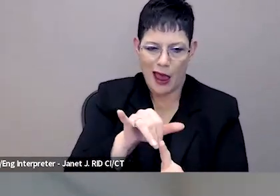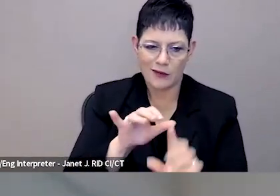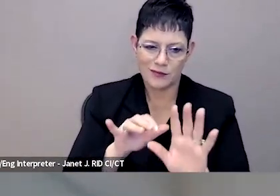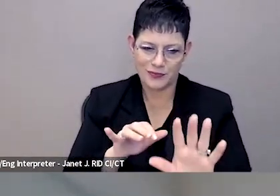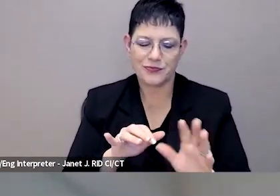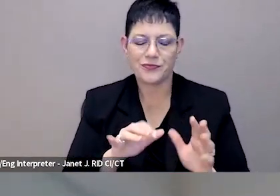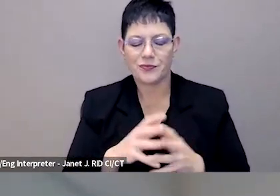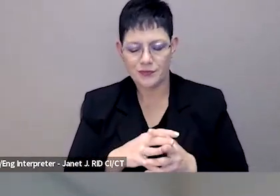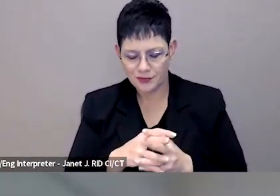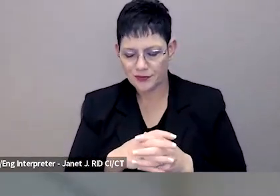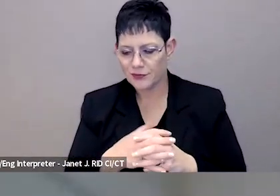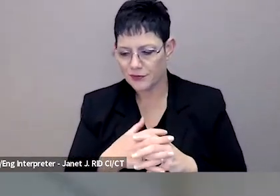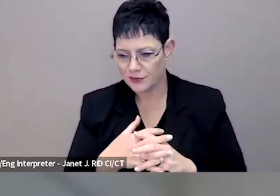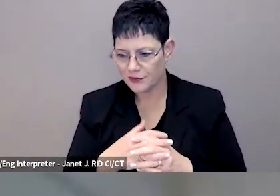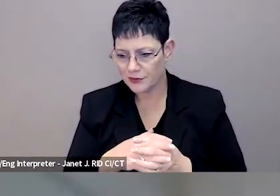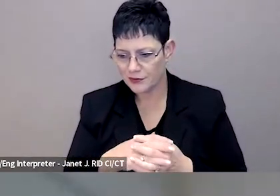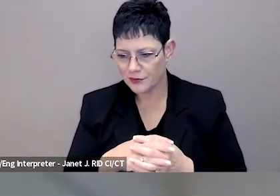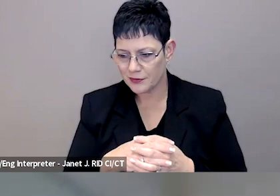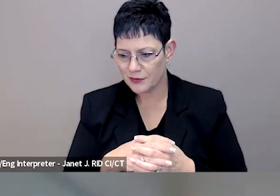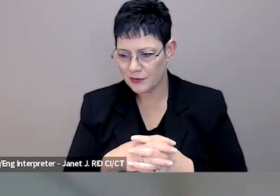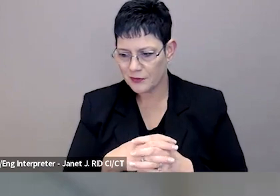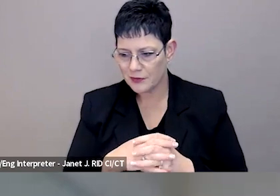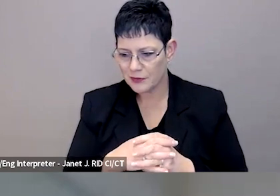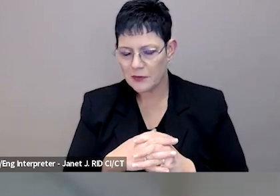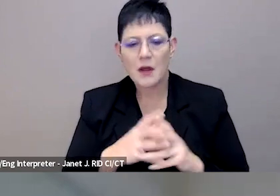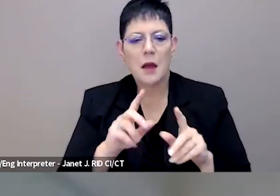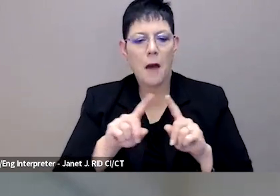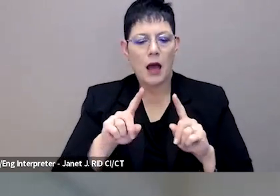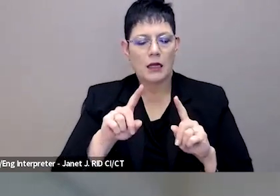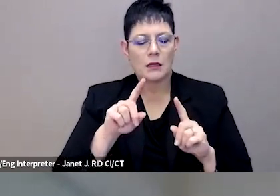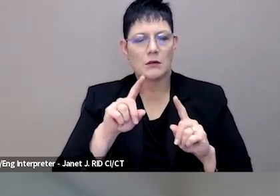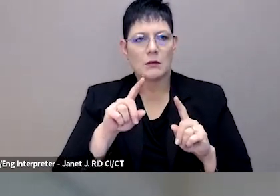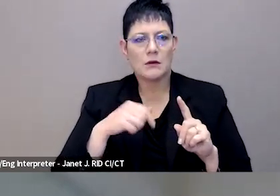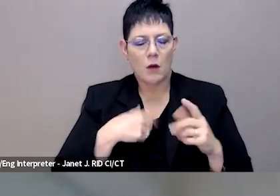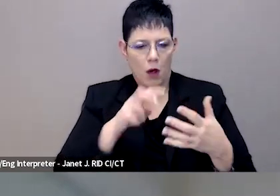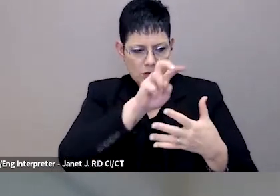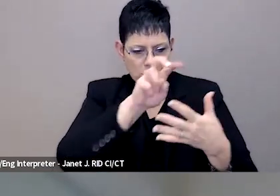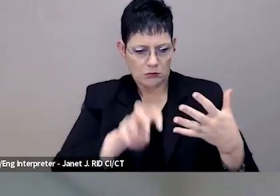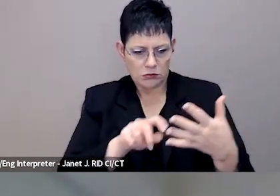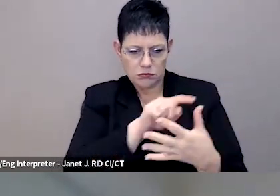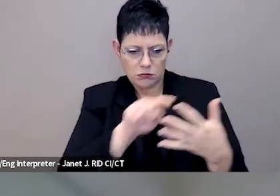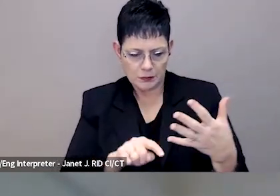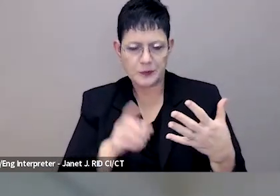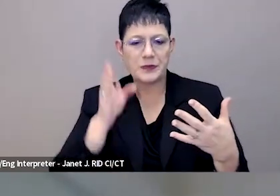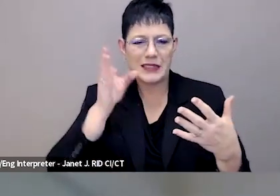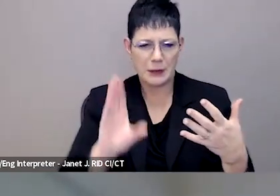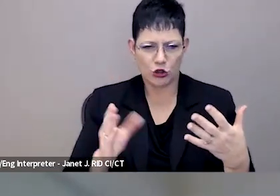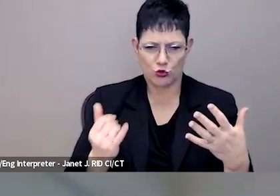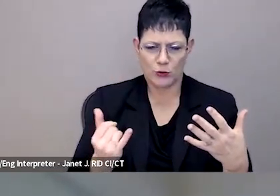different times. But to look a little bit in turn at each of this panel's speakers in